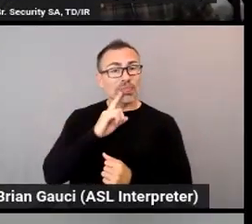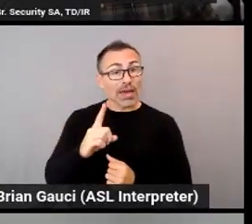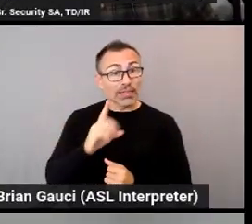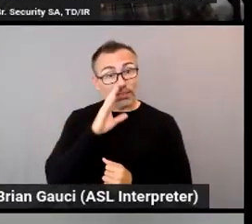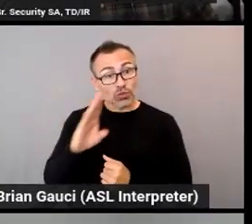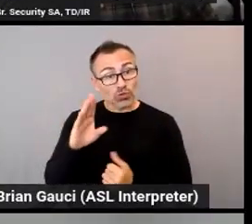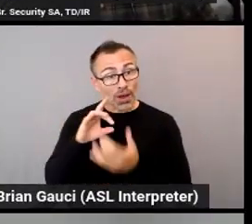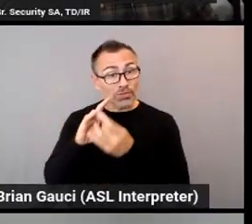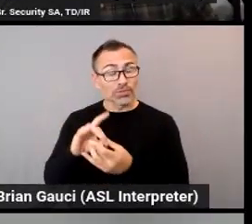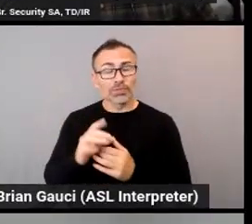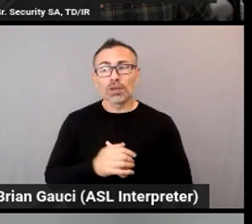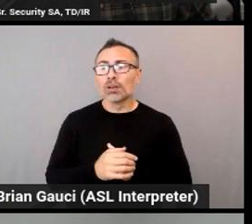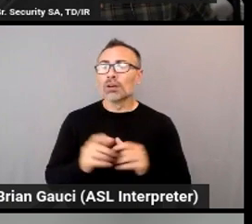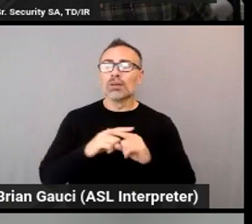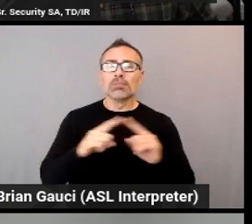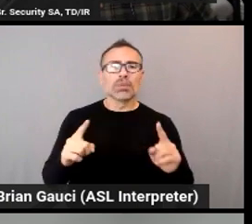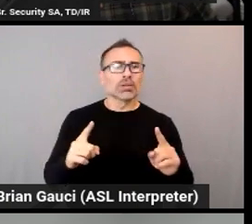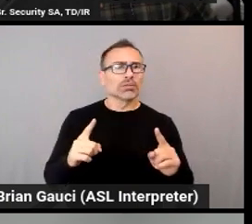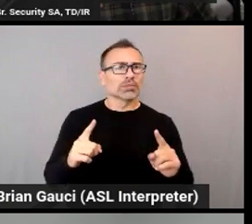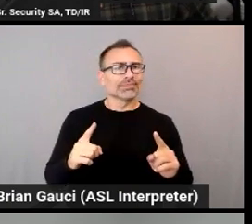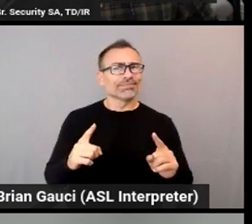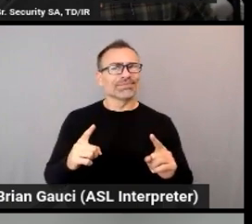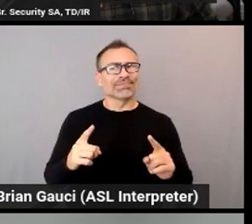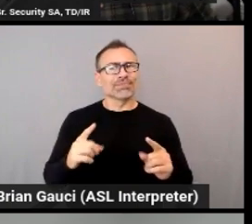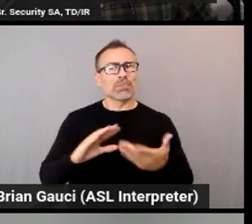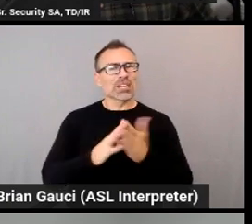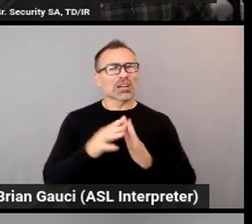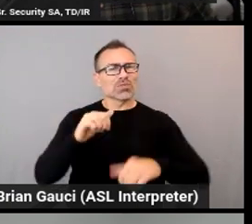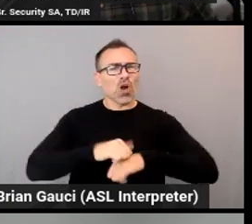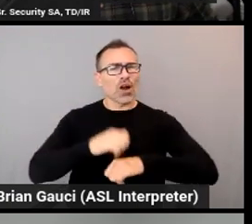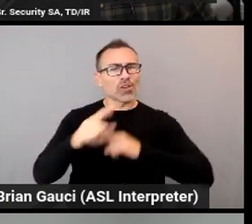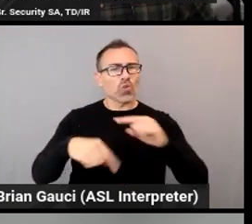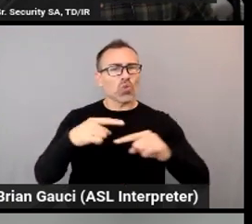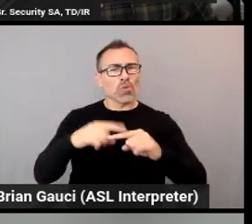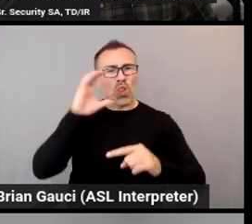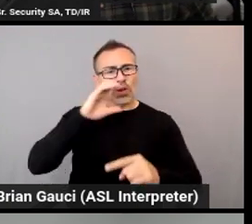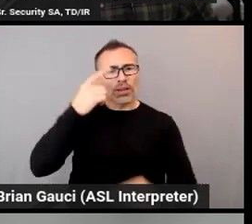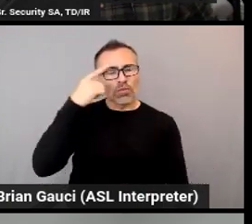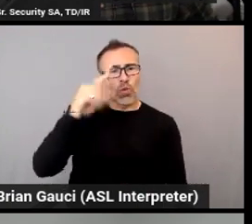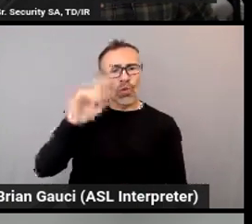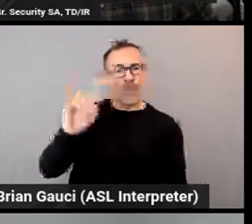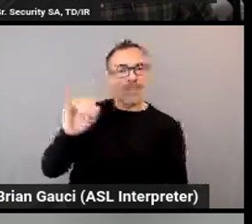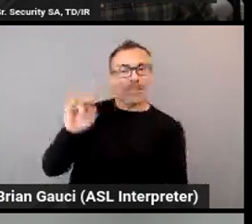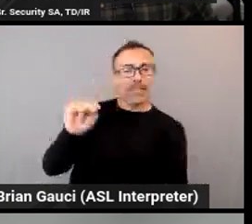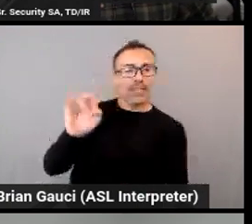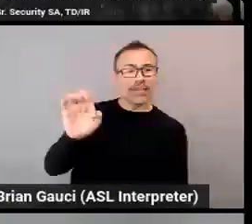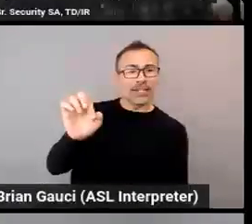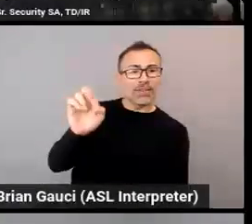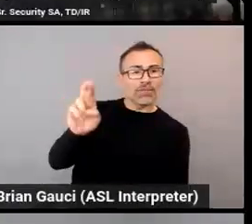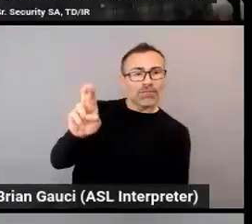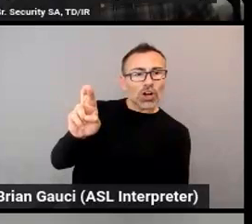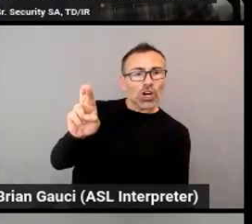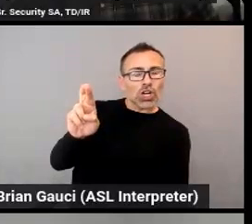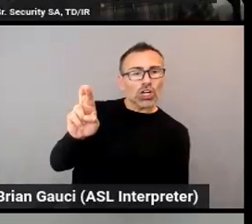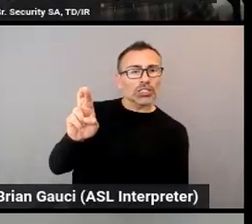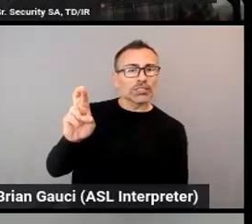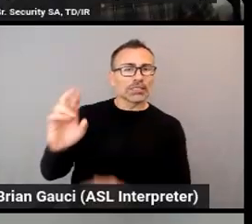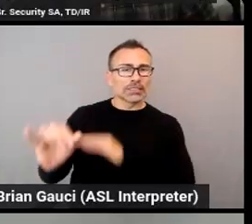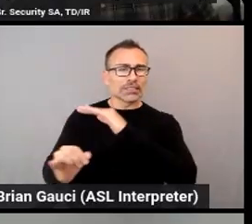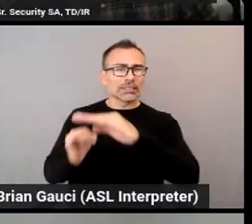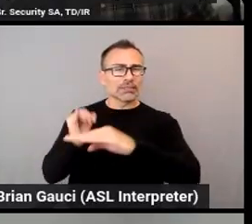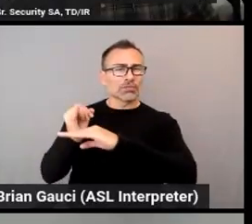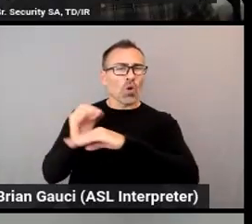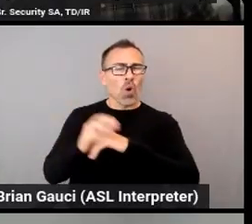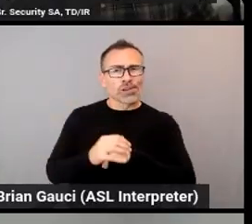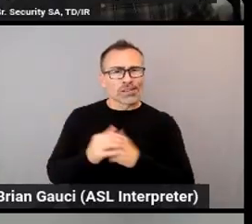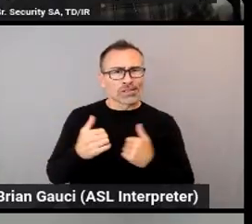what gets hard is kind of the inferred relationships. This is where, if X is related to Y and Y is related